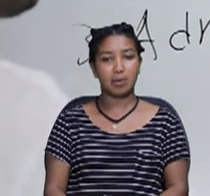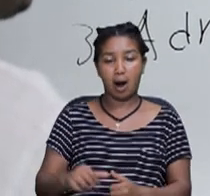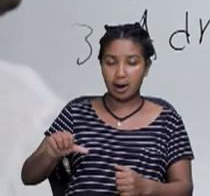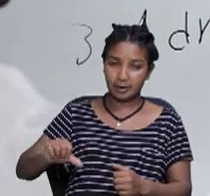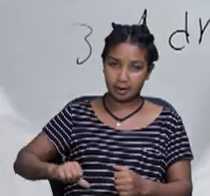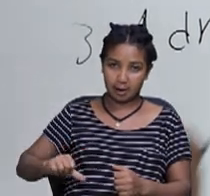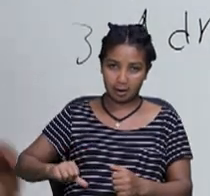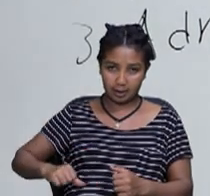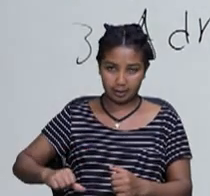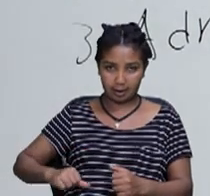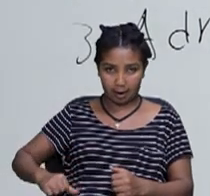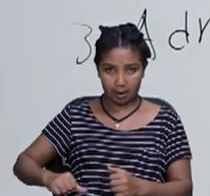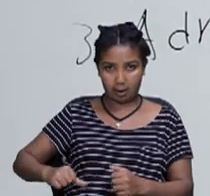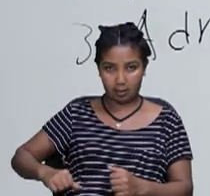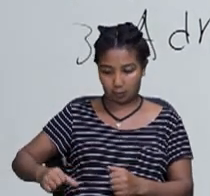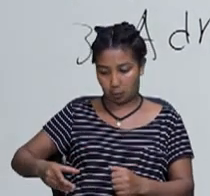Adrenal gland.